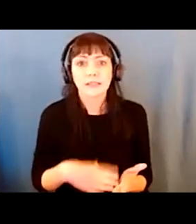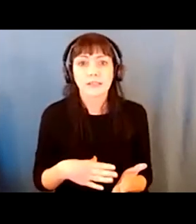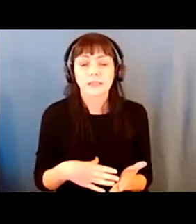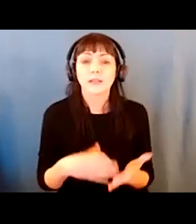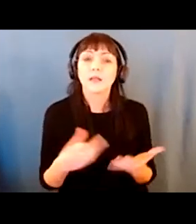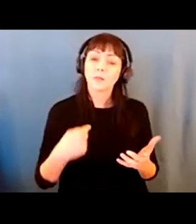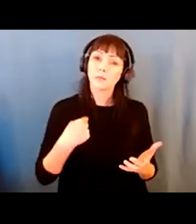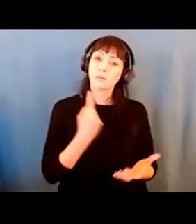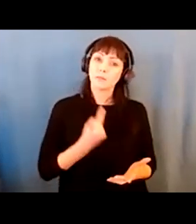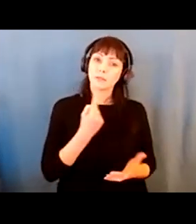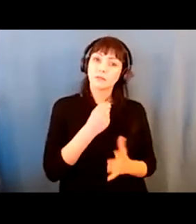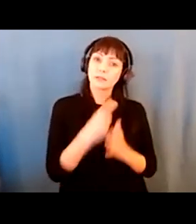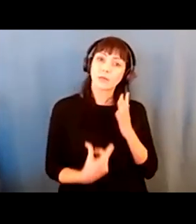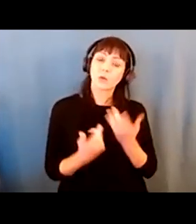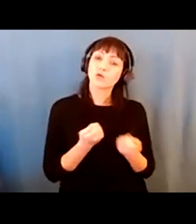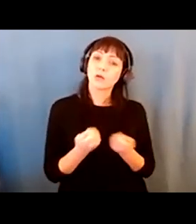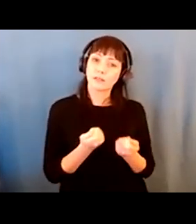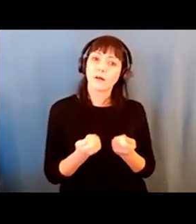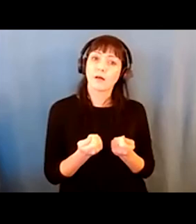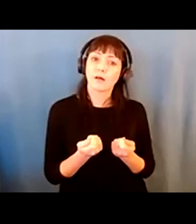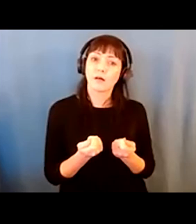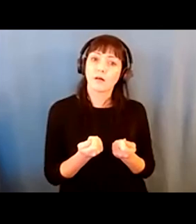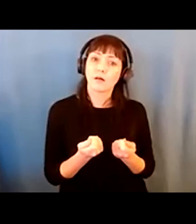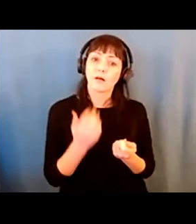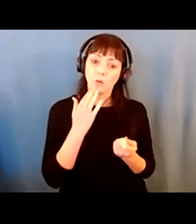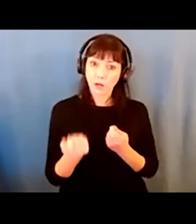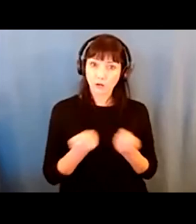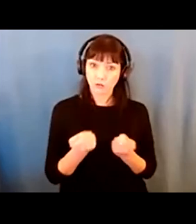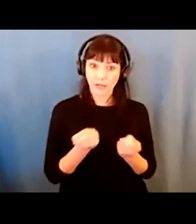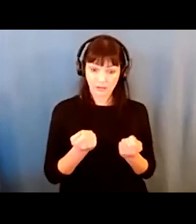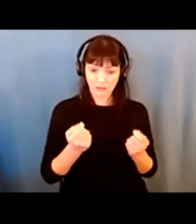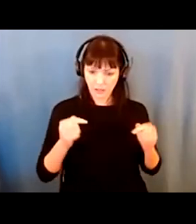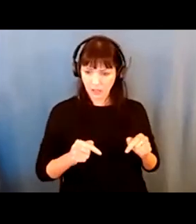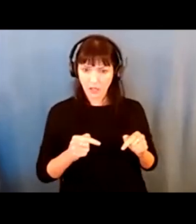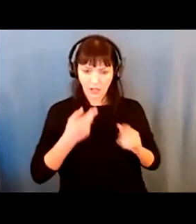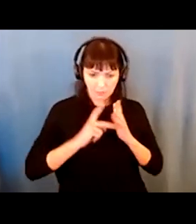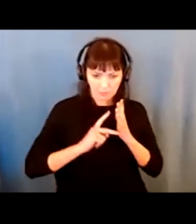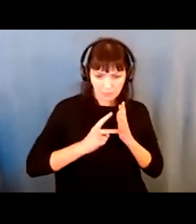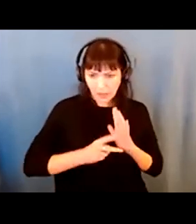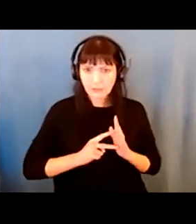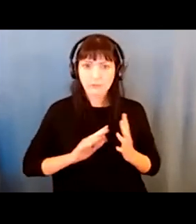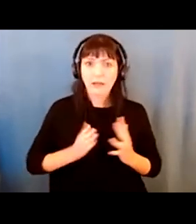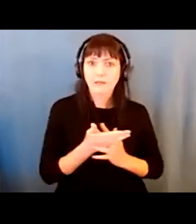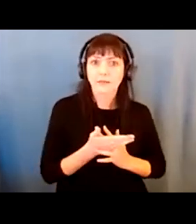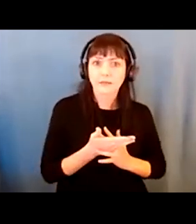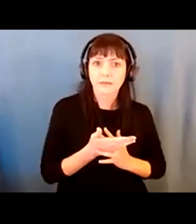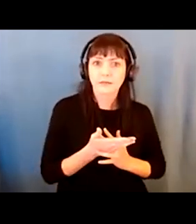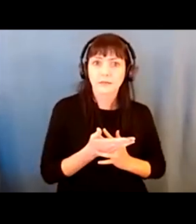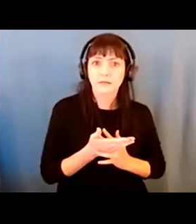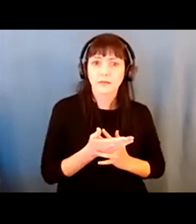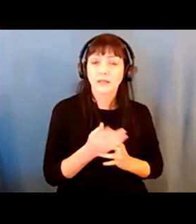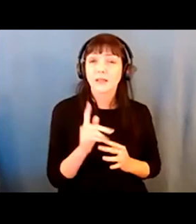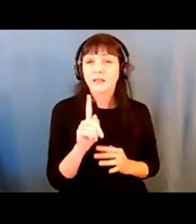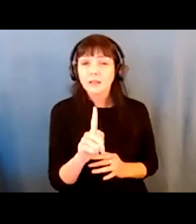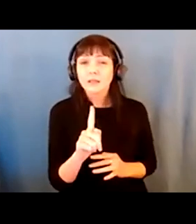like, I curate with access, like everybody's saying, from the beginning. But some of the access